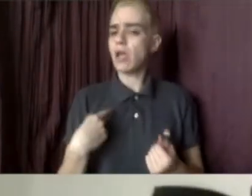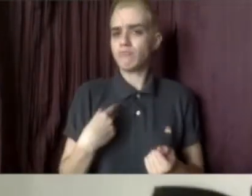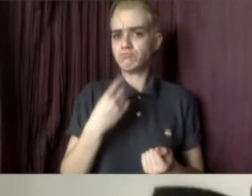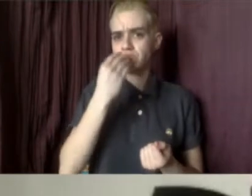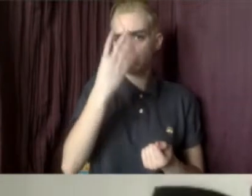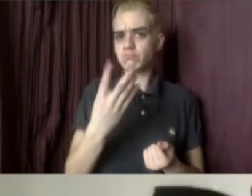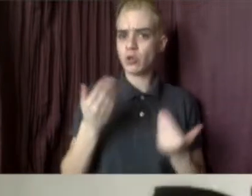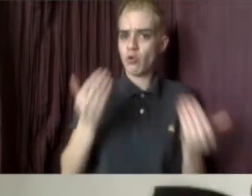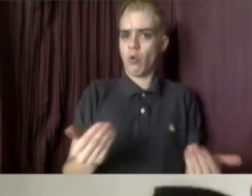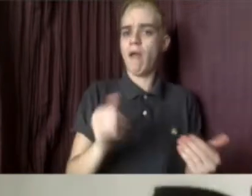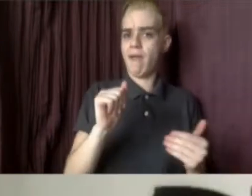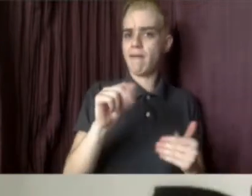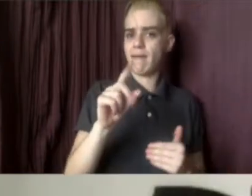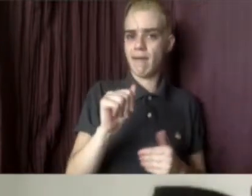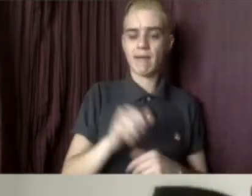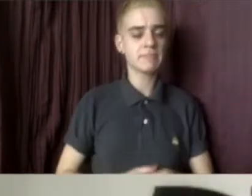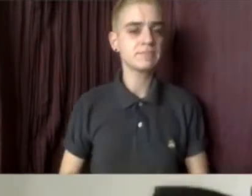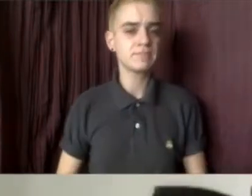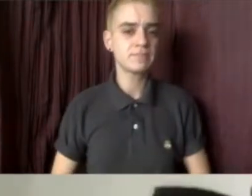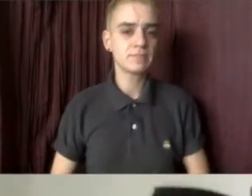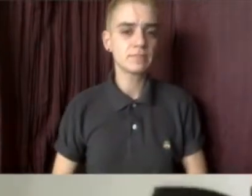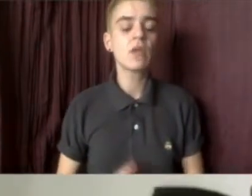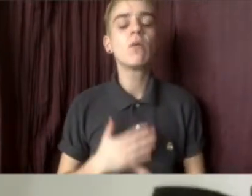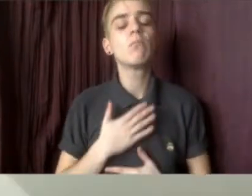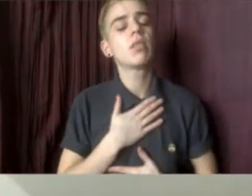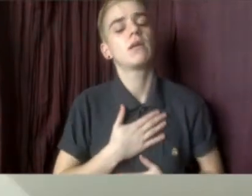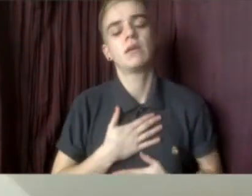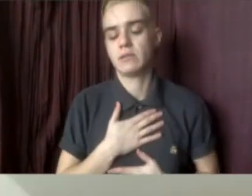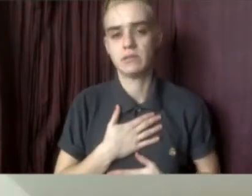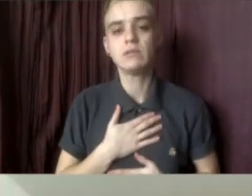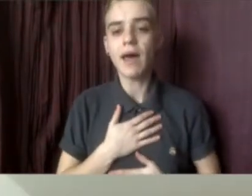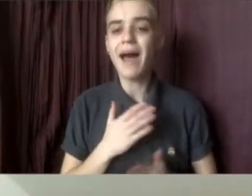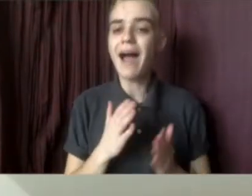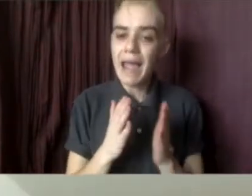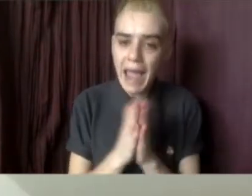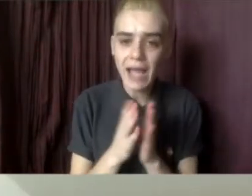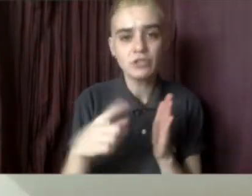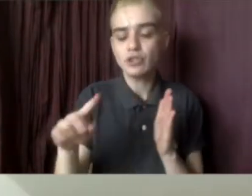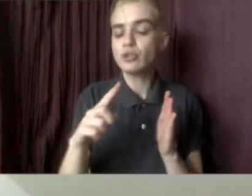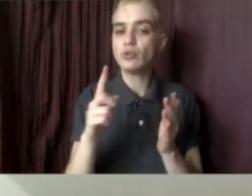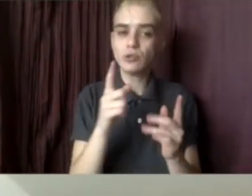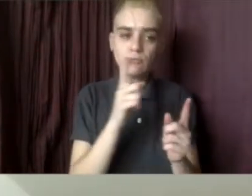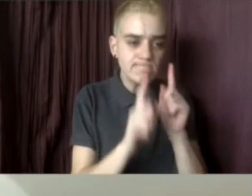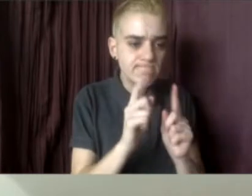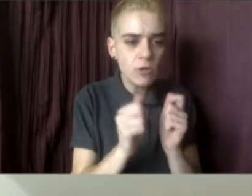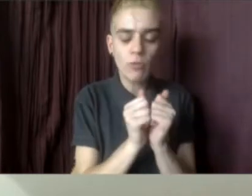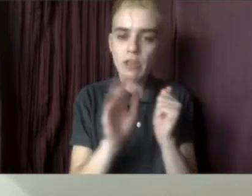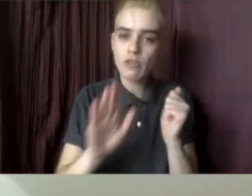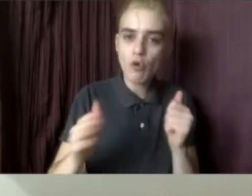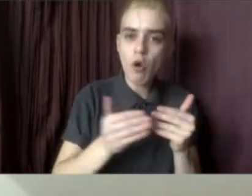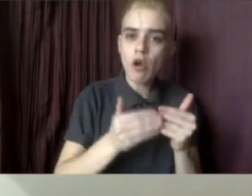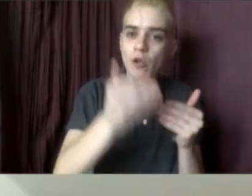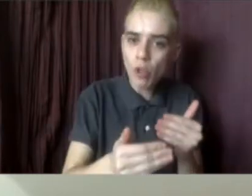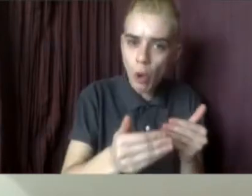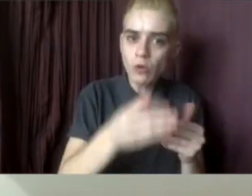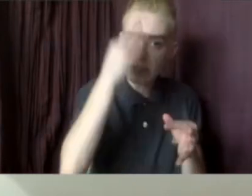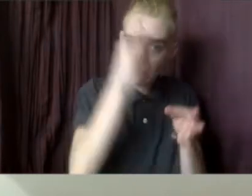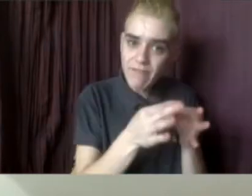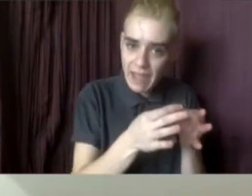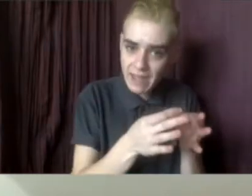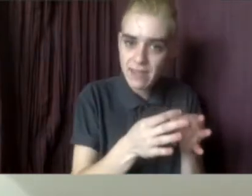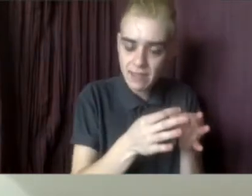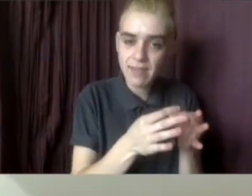that. That is a problem for us in our work. Yeah, the point is figuring out solutions to these